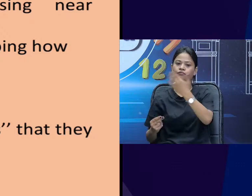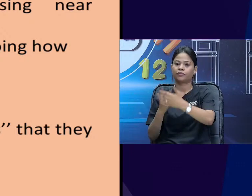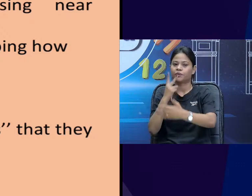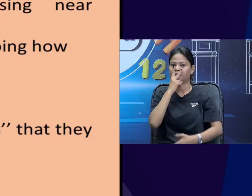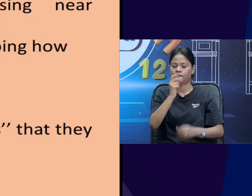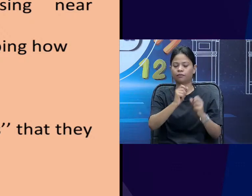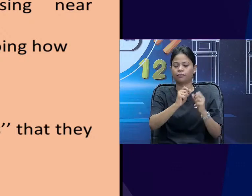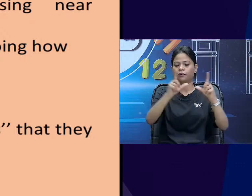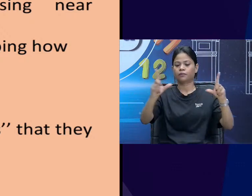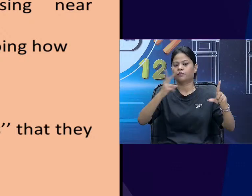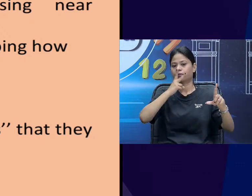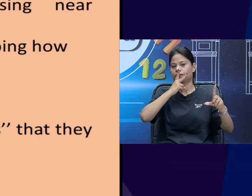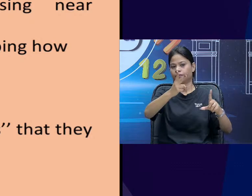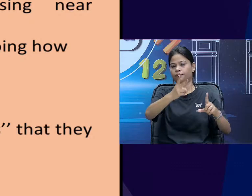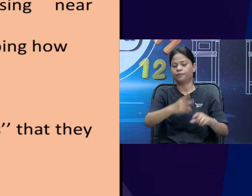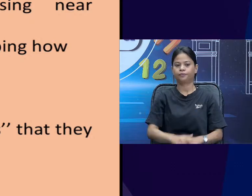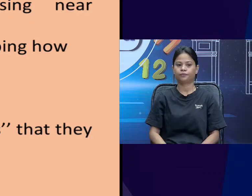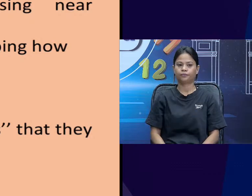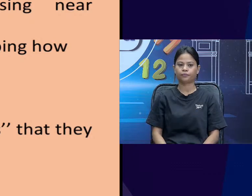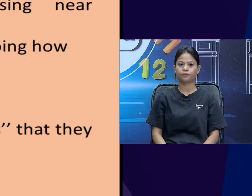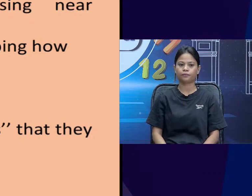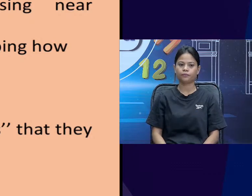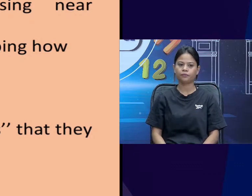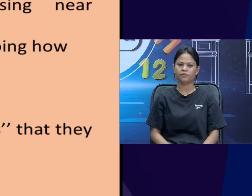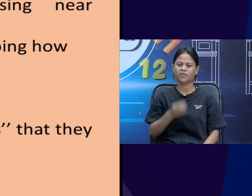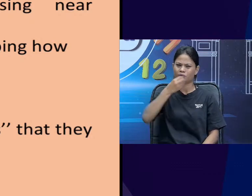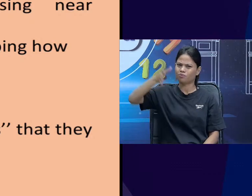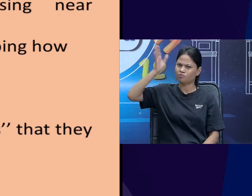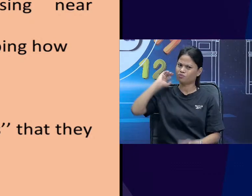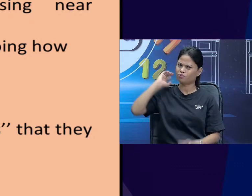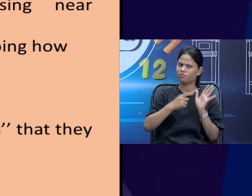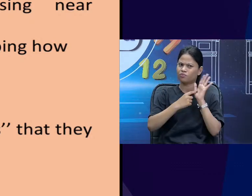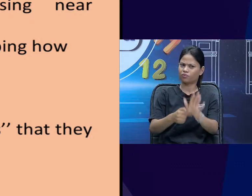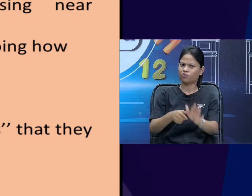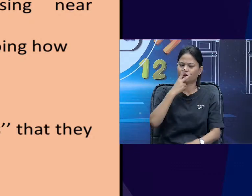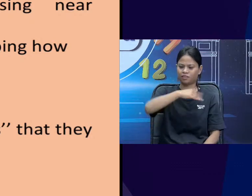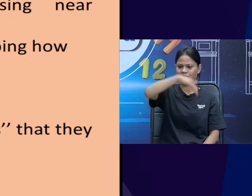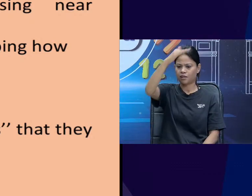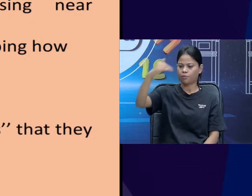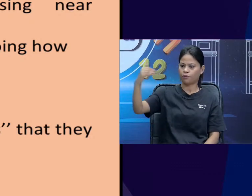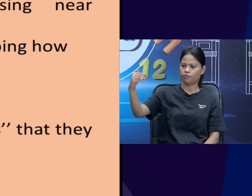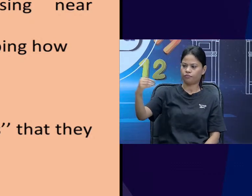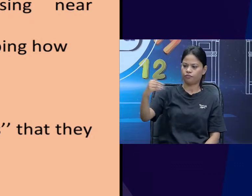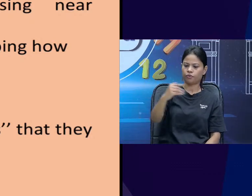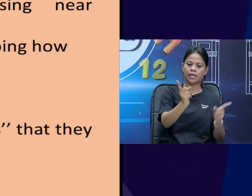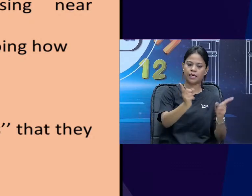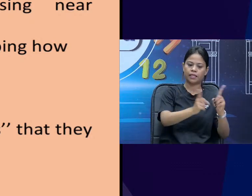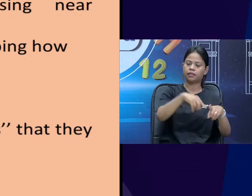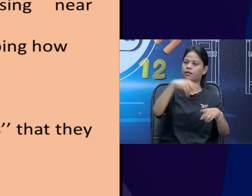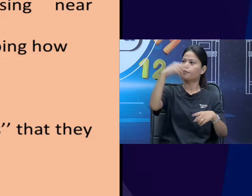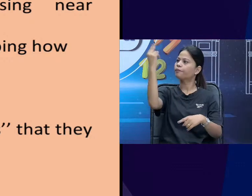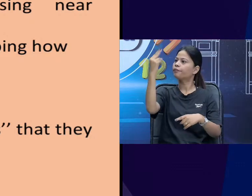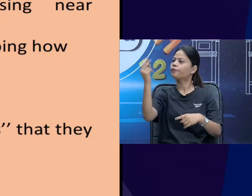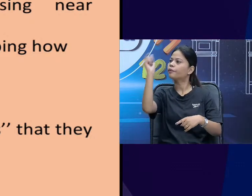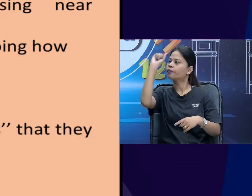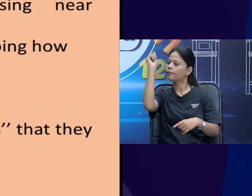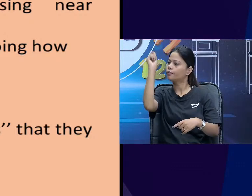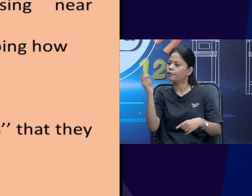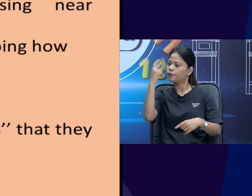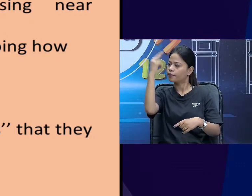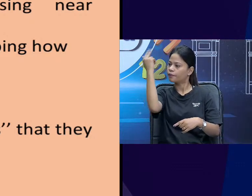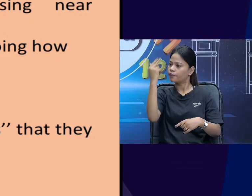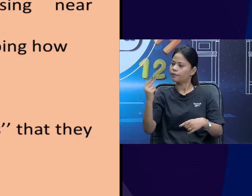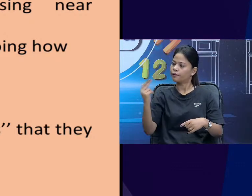are. The last picture, if you remember, it is passing through mountain, plains and rivers. Or with